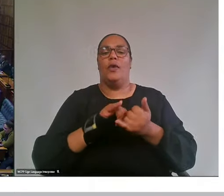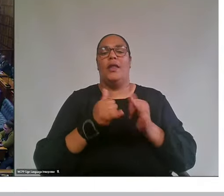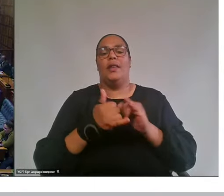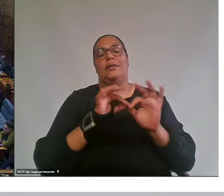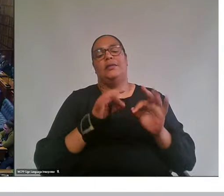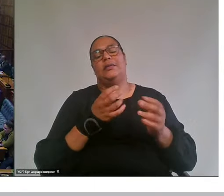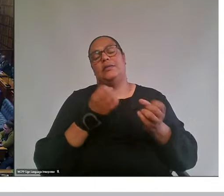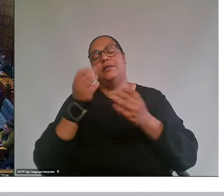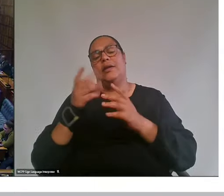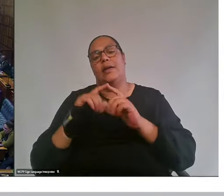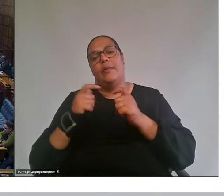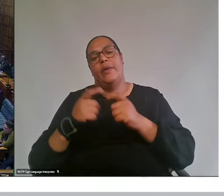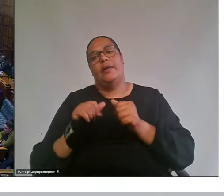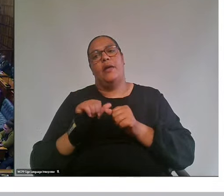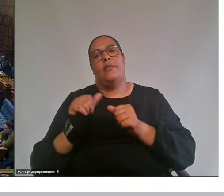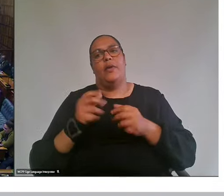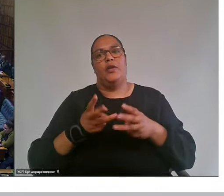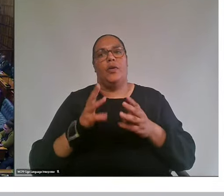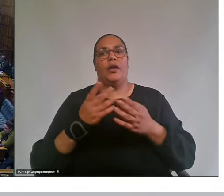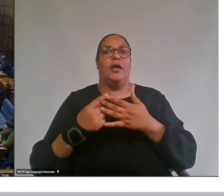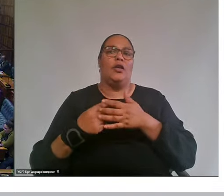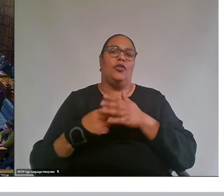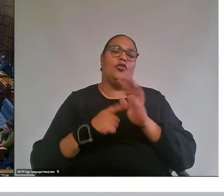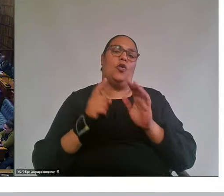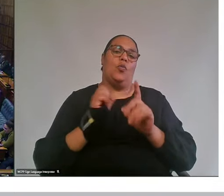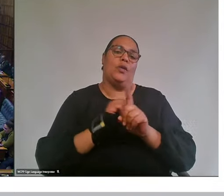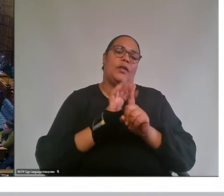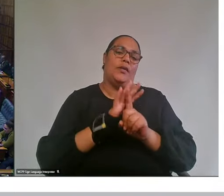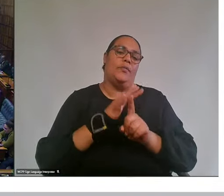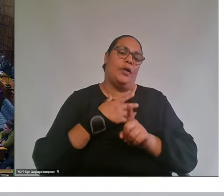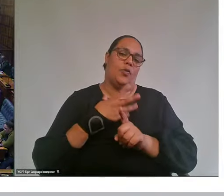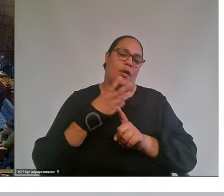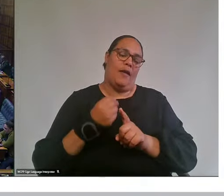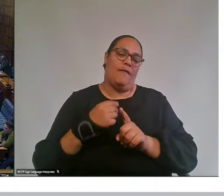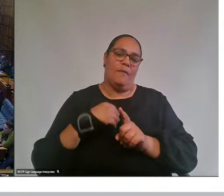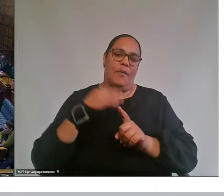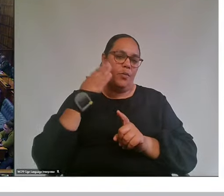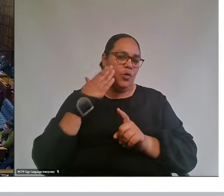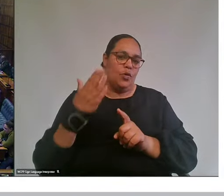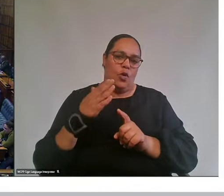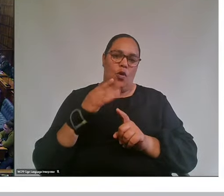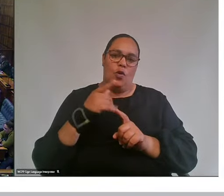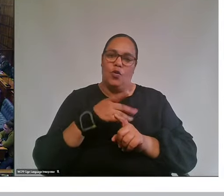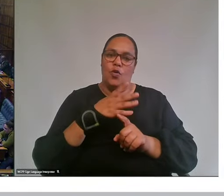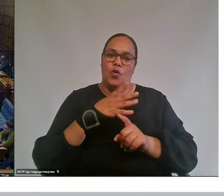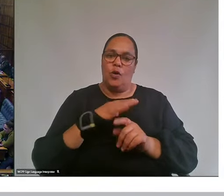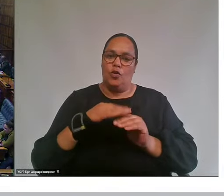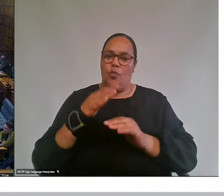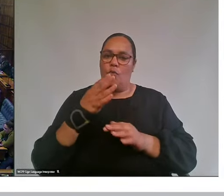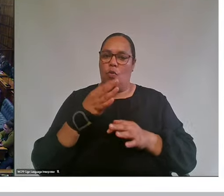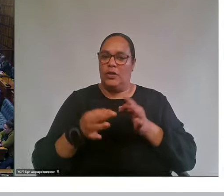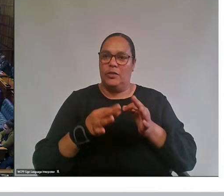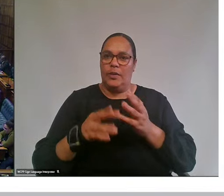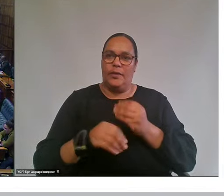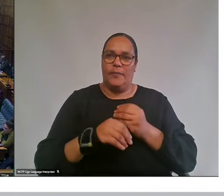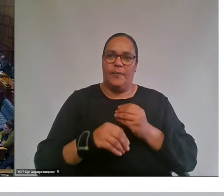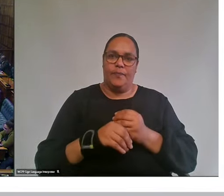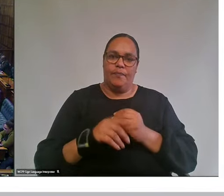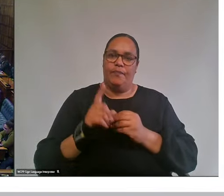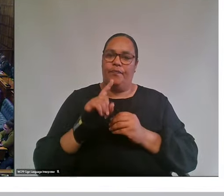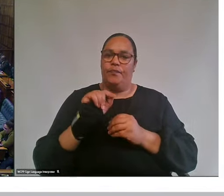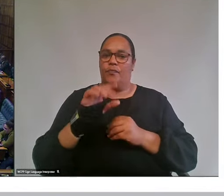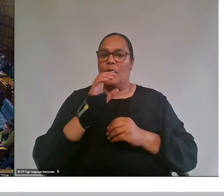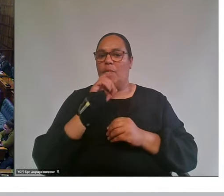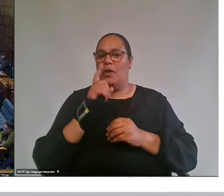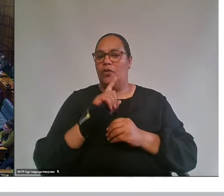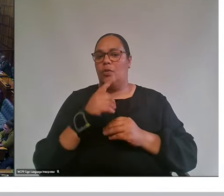committee in a better way that can show the kind of impact um I don't know John may want to talk a little bit more about you know what does it mean